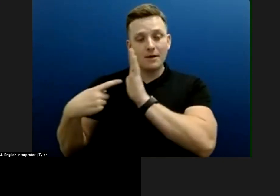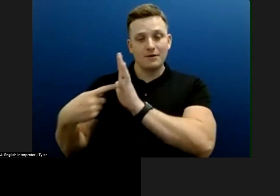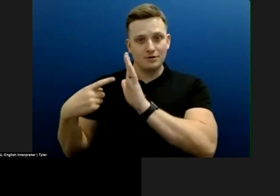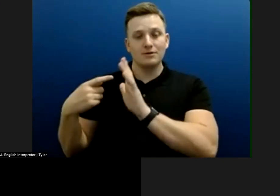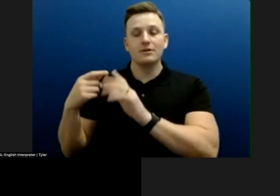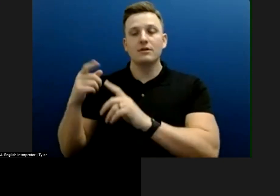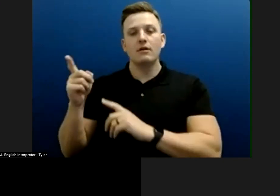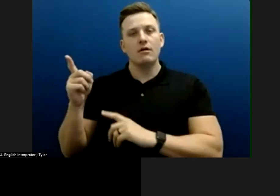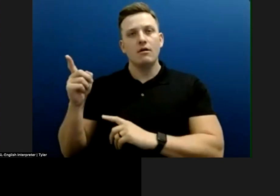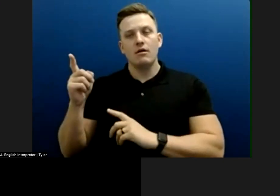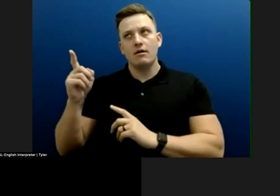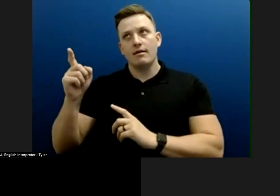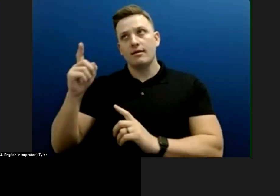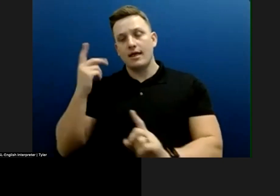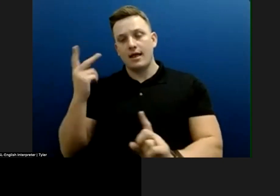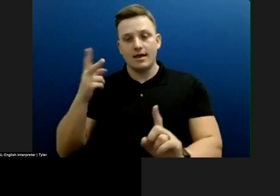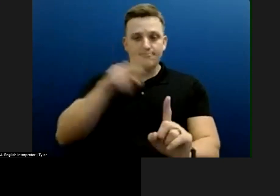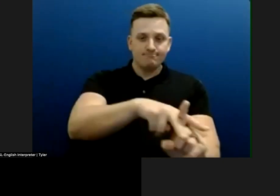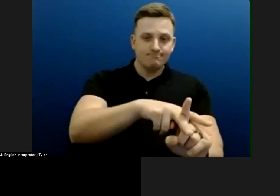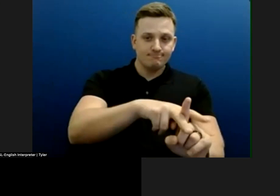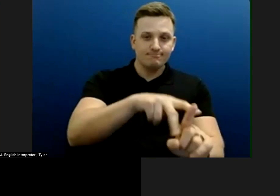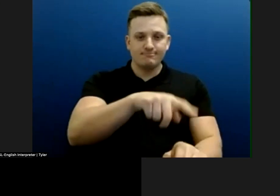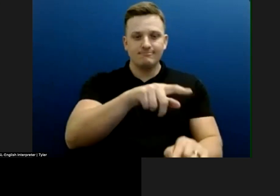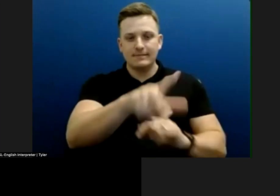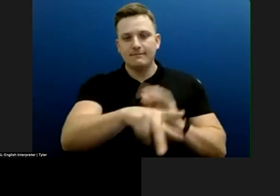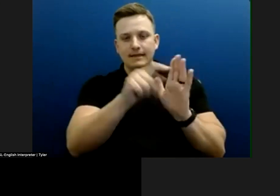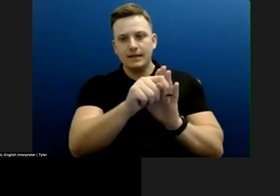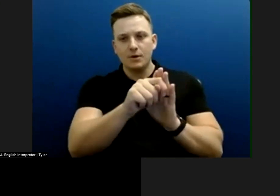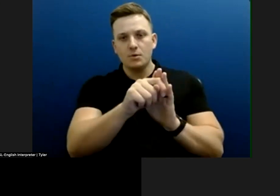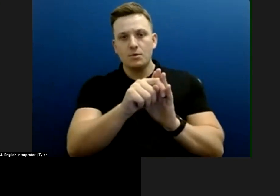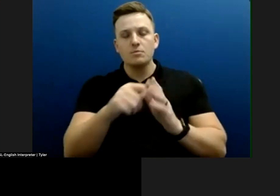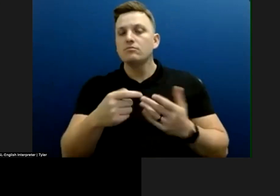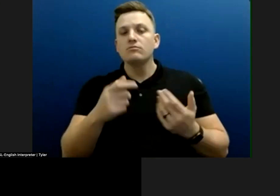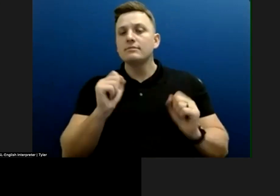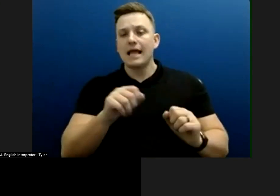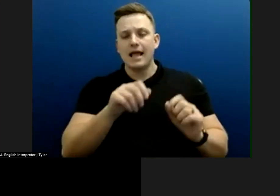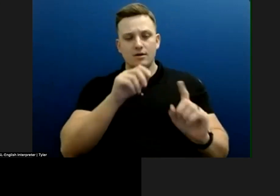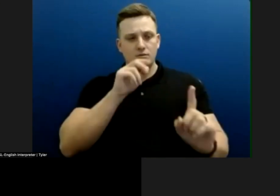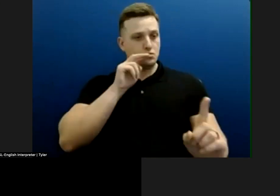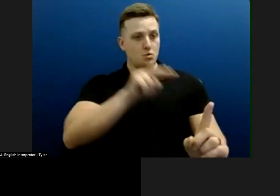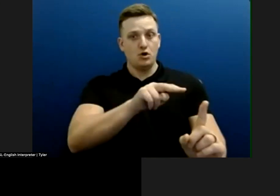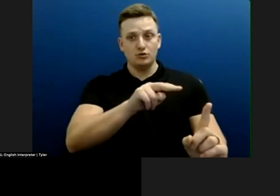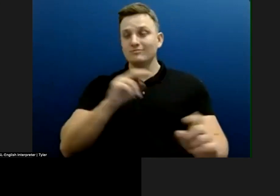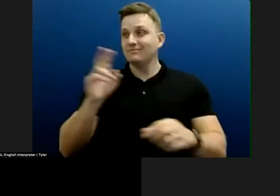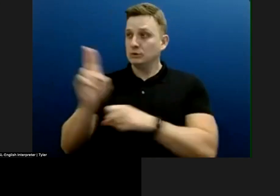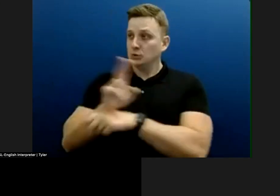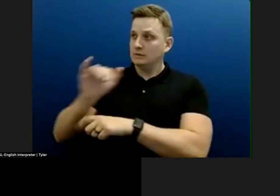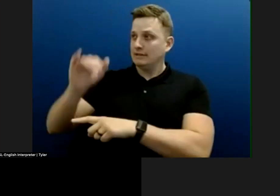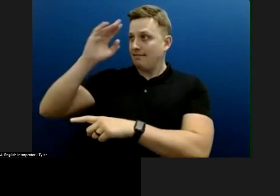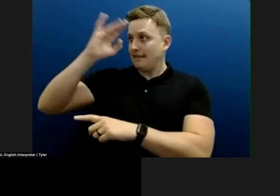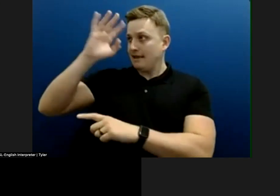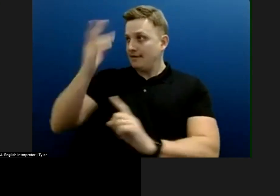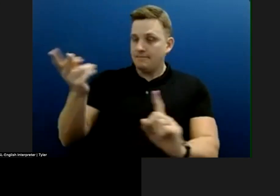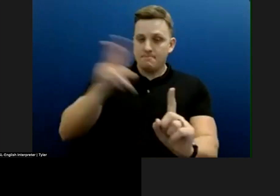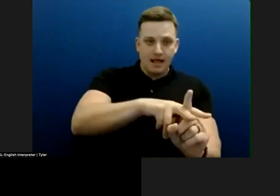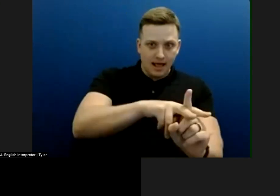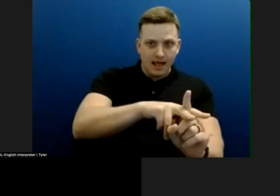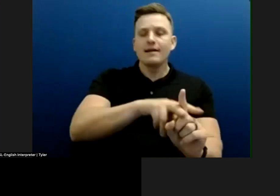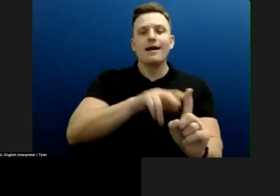that into videos, and we can watch the same video from many different perspectives, so that we